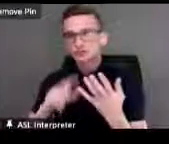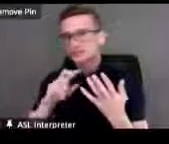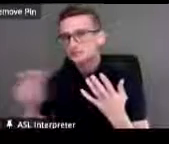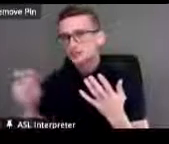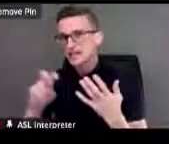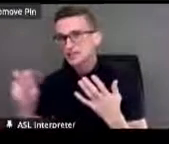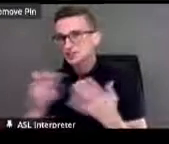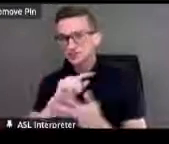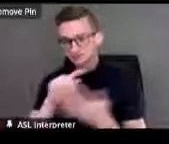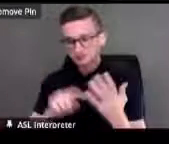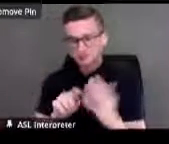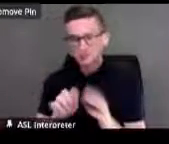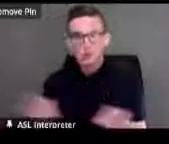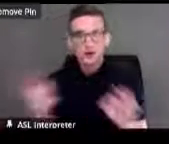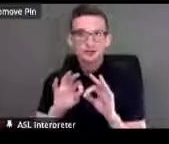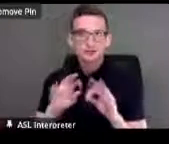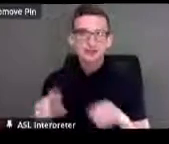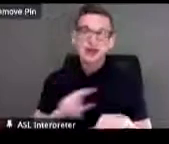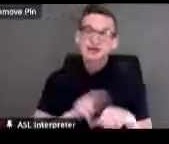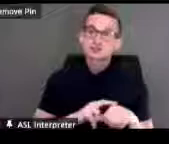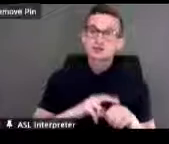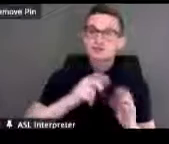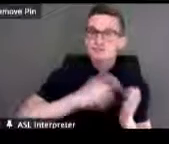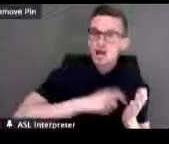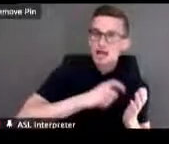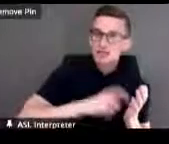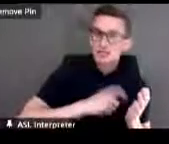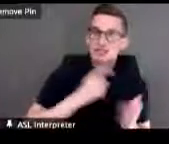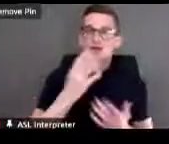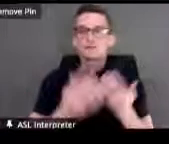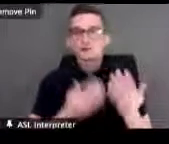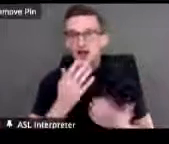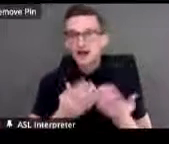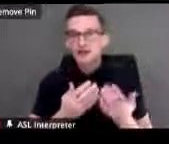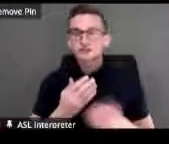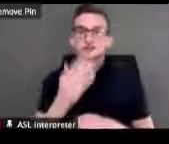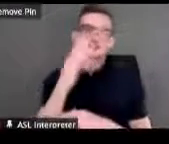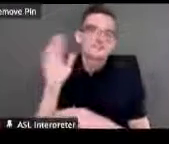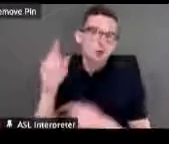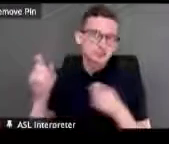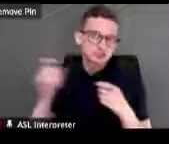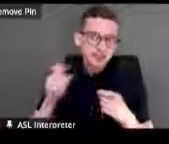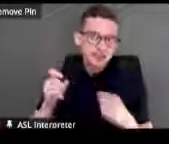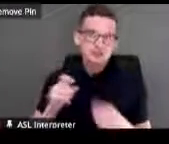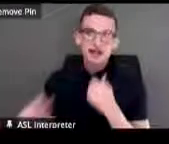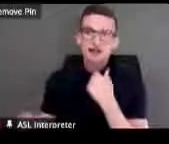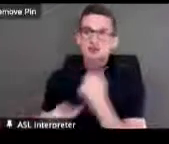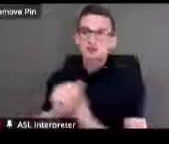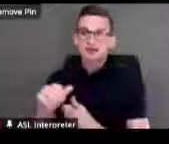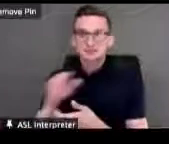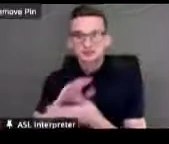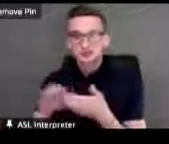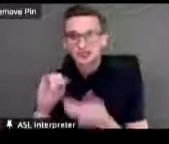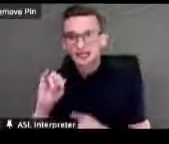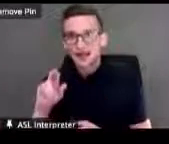wildfires, mining operations, forest management, threats to clean air and water are concerns.